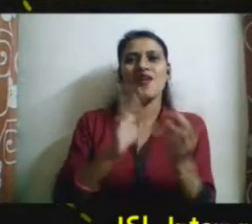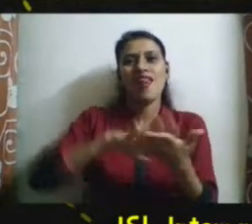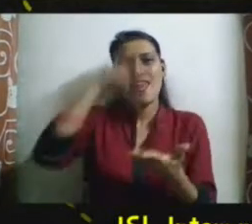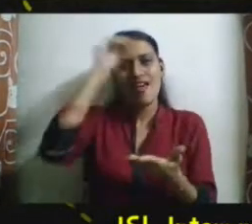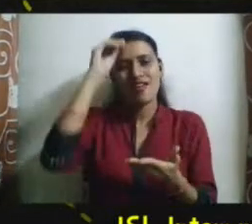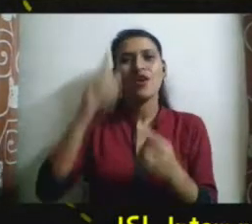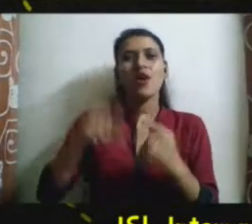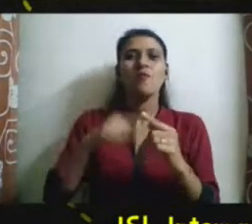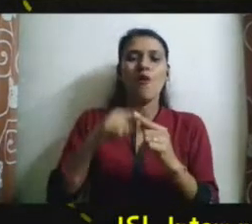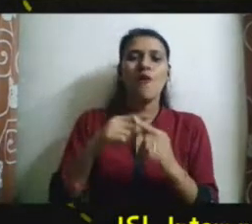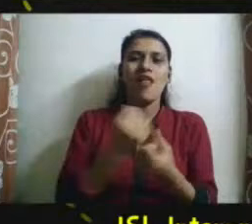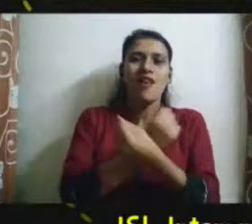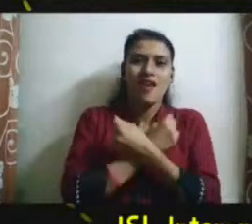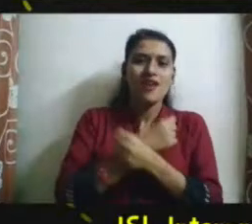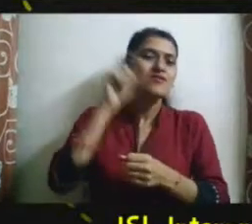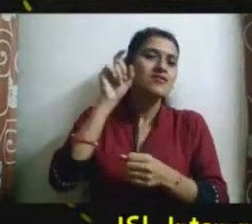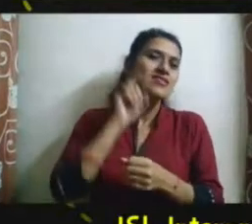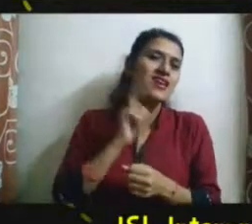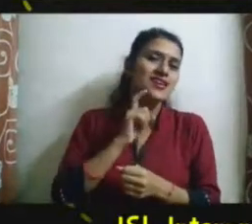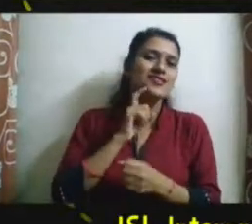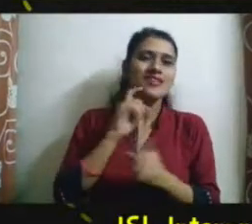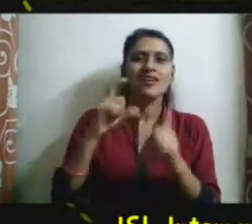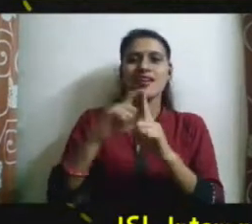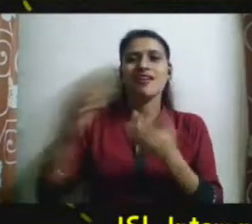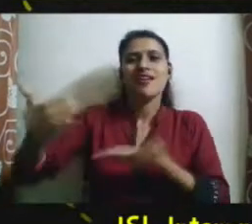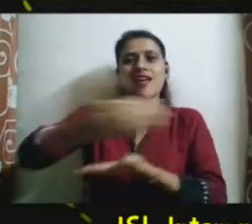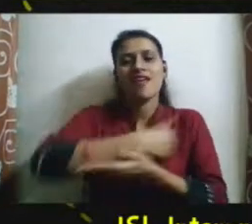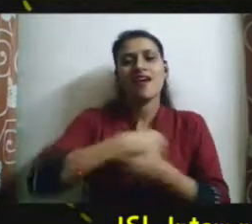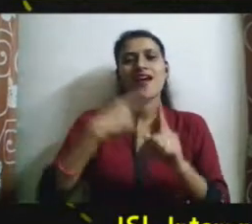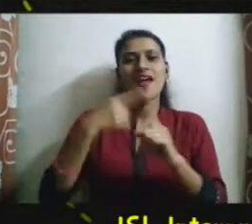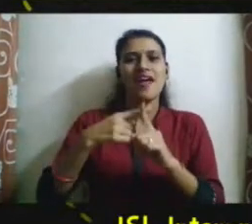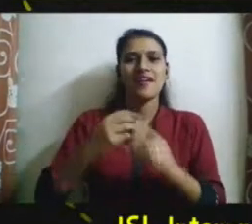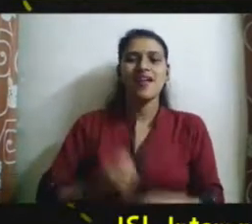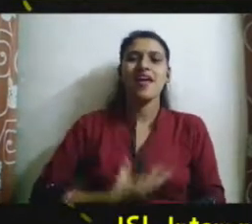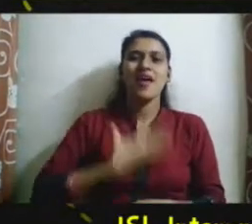sex, data, and pleasure, which is love,